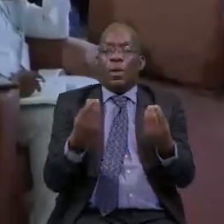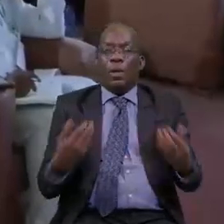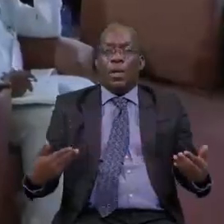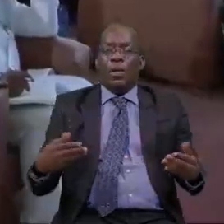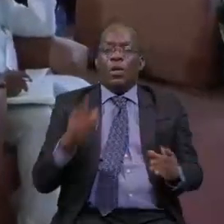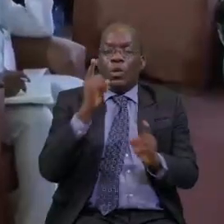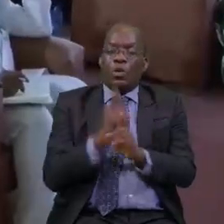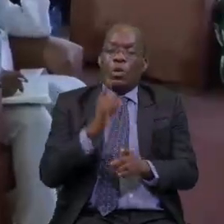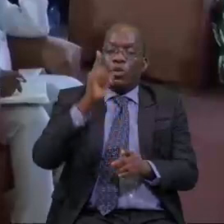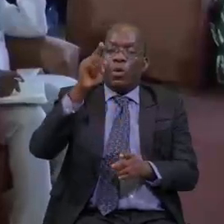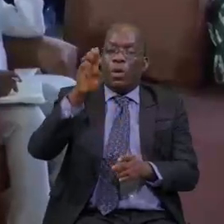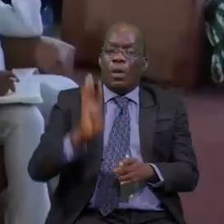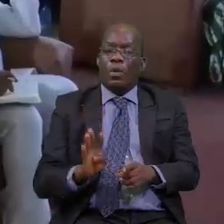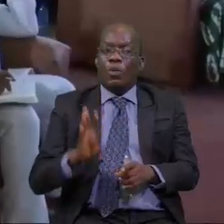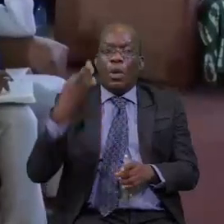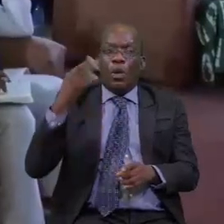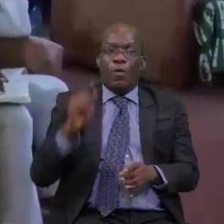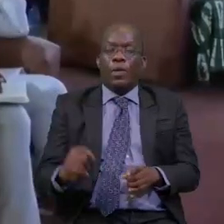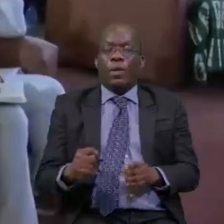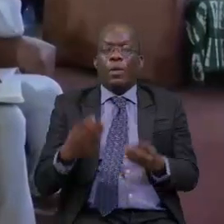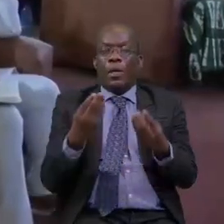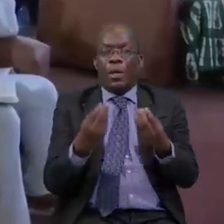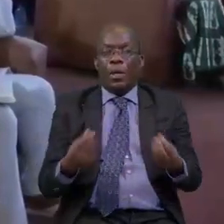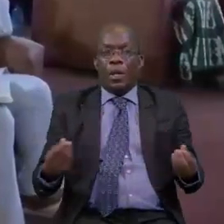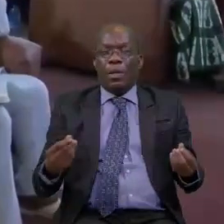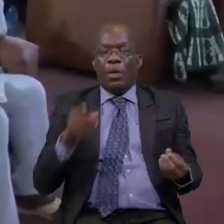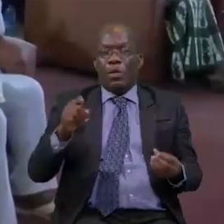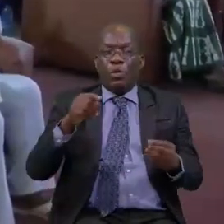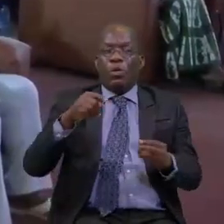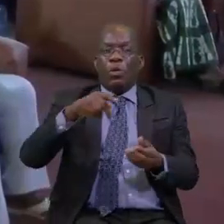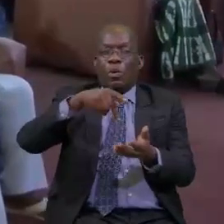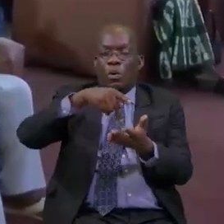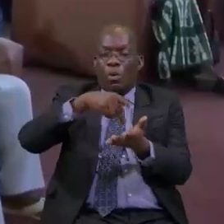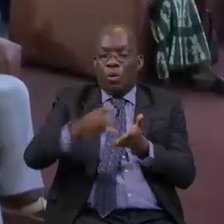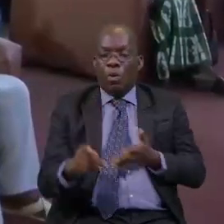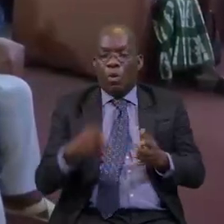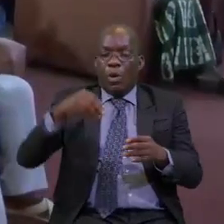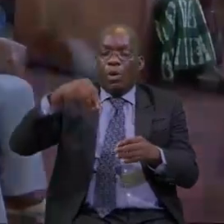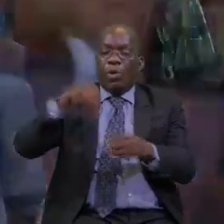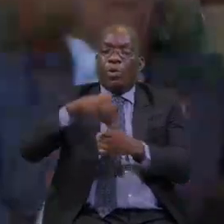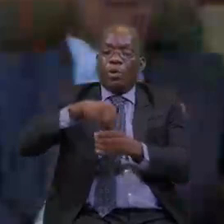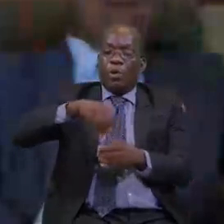the land you're sowing to will produce 30-fold,